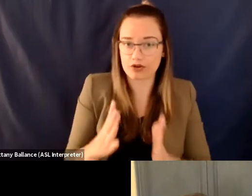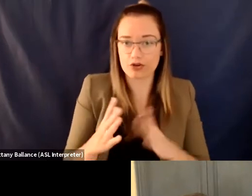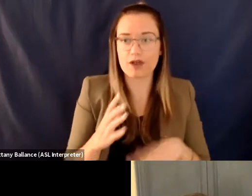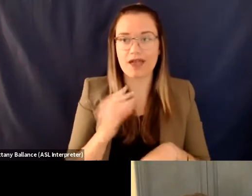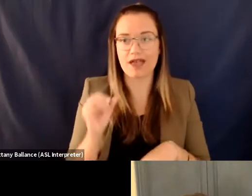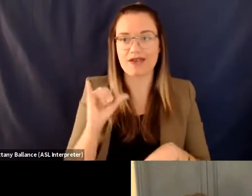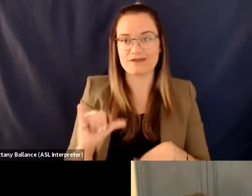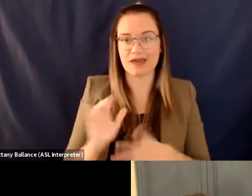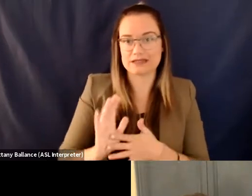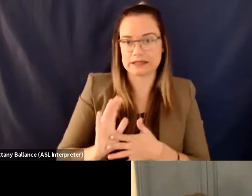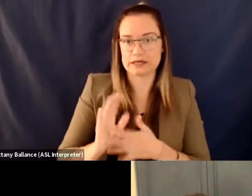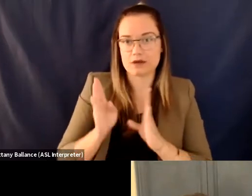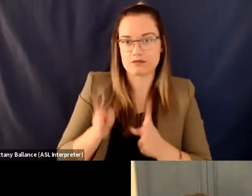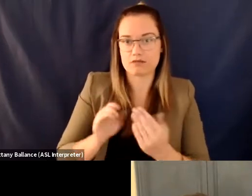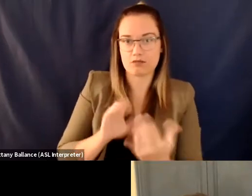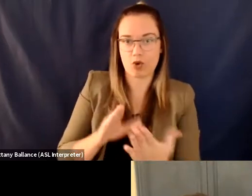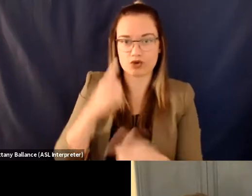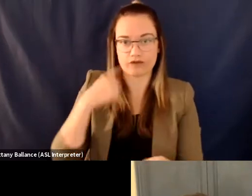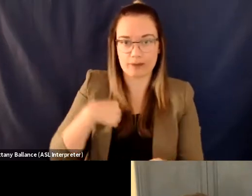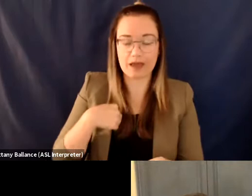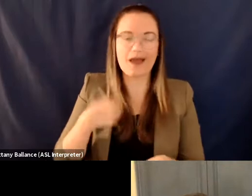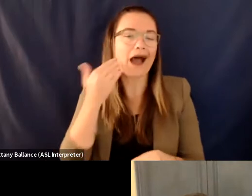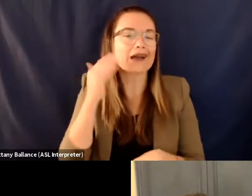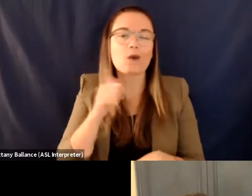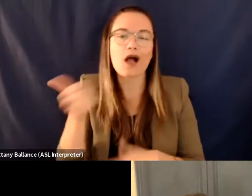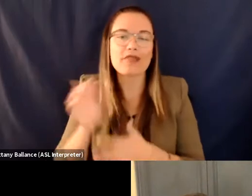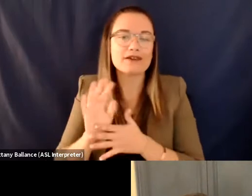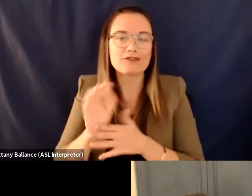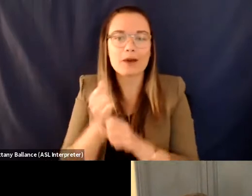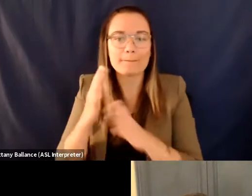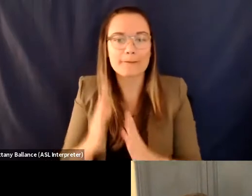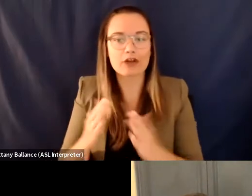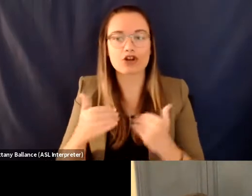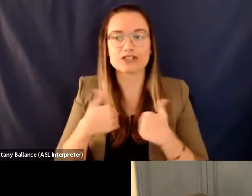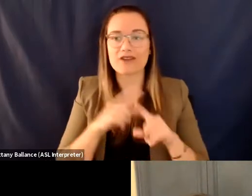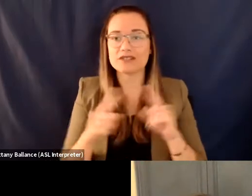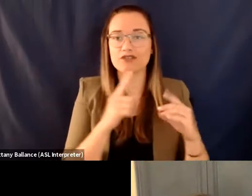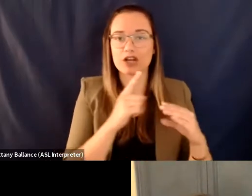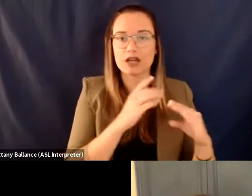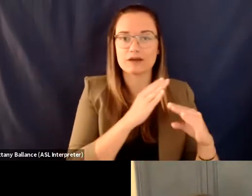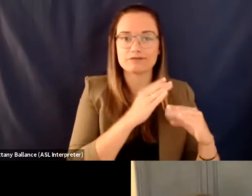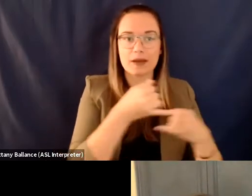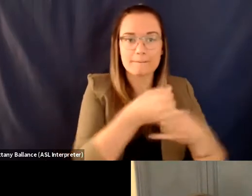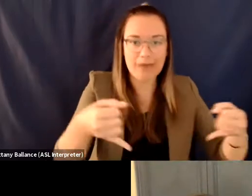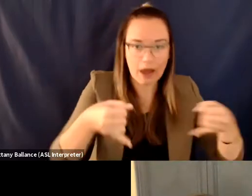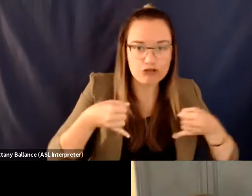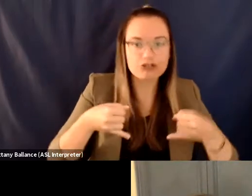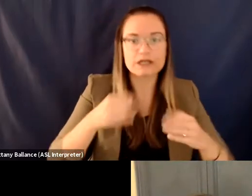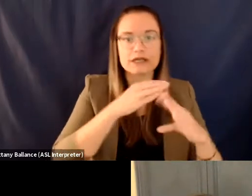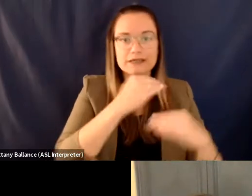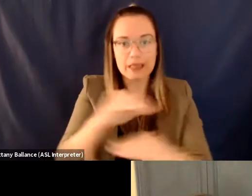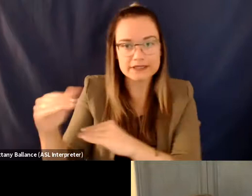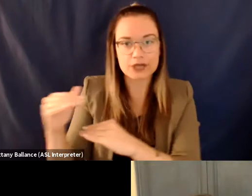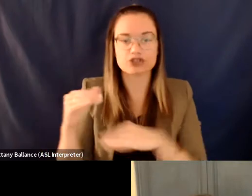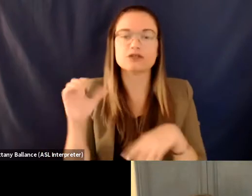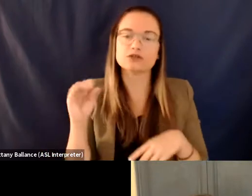verite form for me. I know other filmmakers, you know, define those rules and those boundaries differently. Yeah, everyone does. Everyone does. So